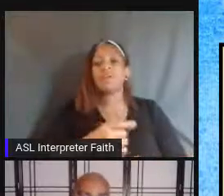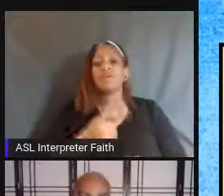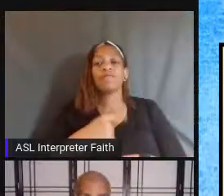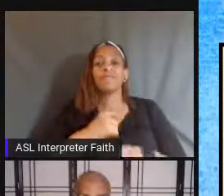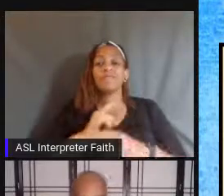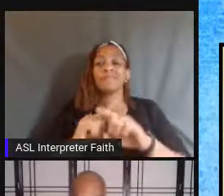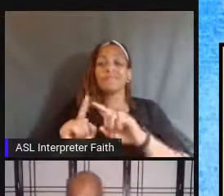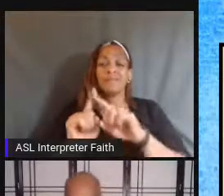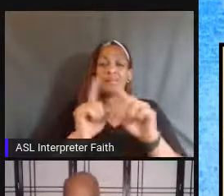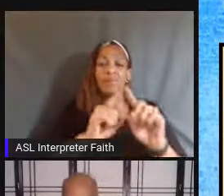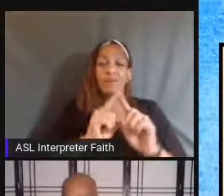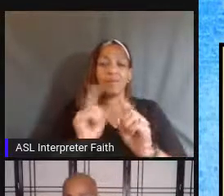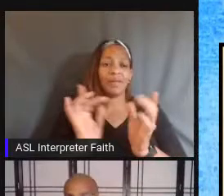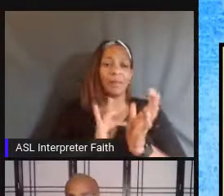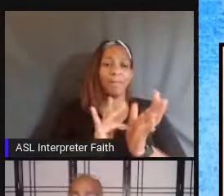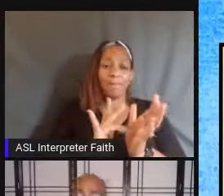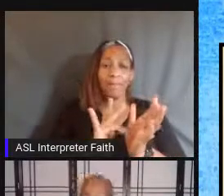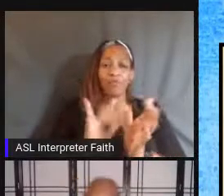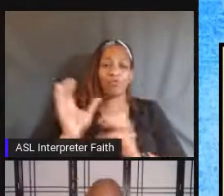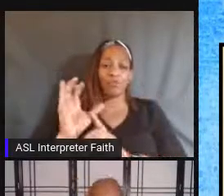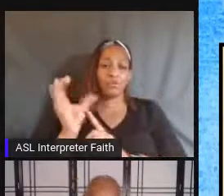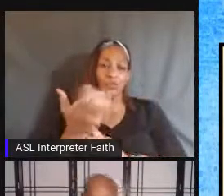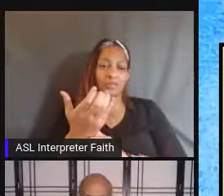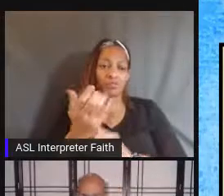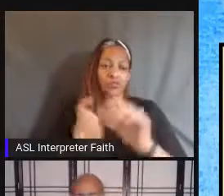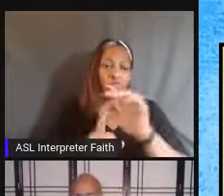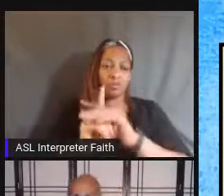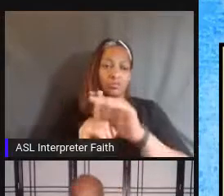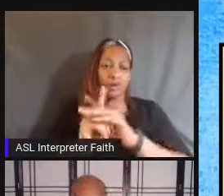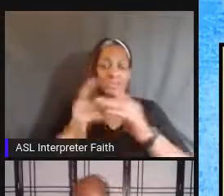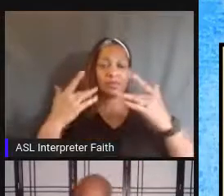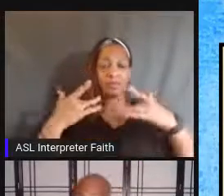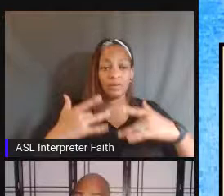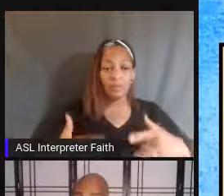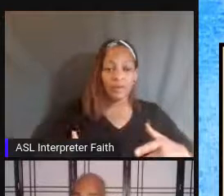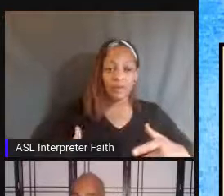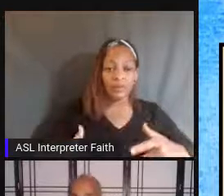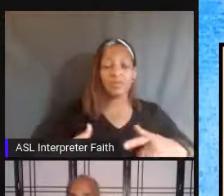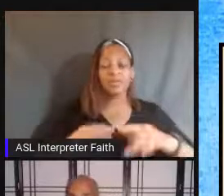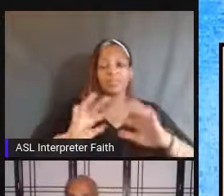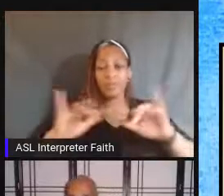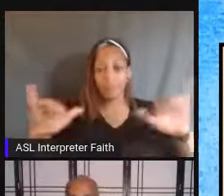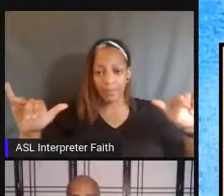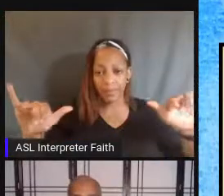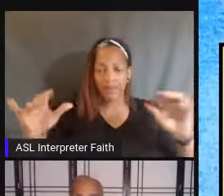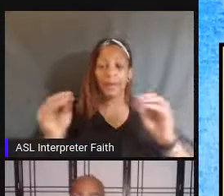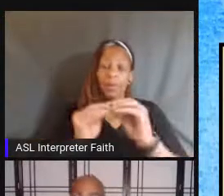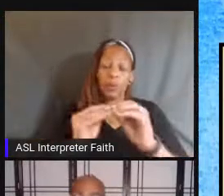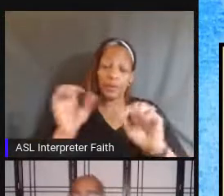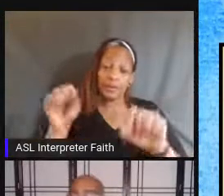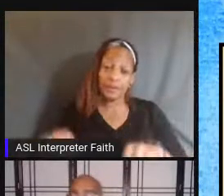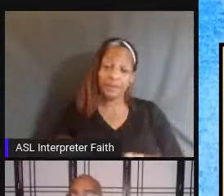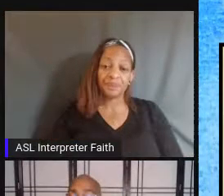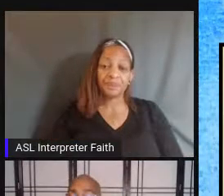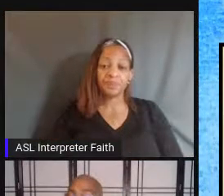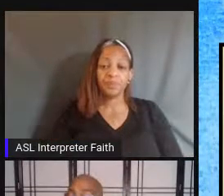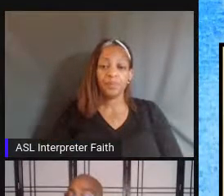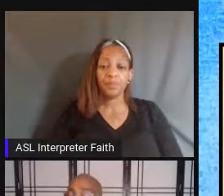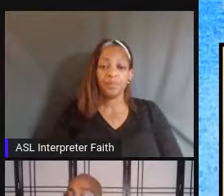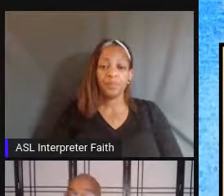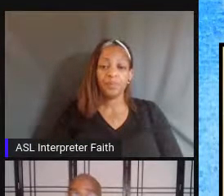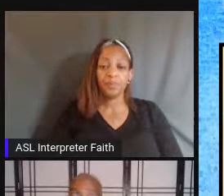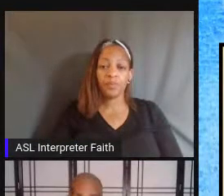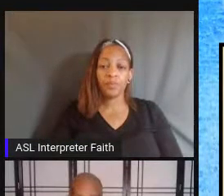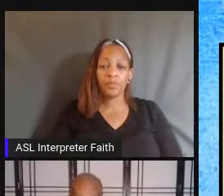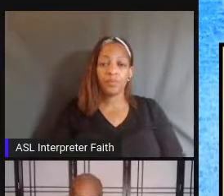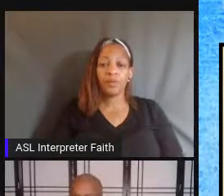other medical conditions, depression, etc., and more. The body is more than